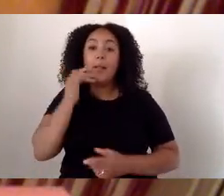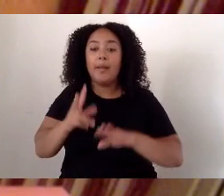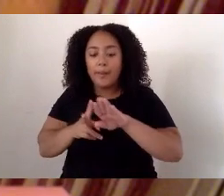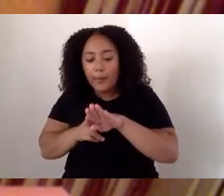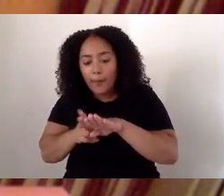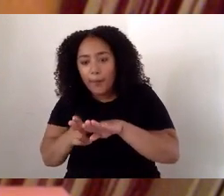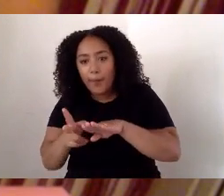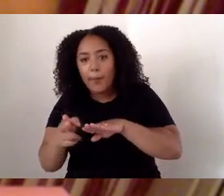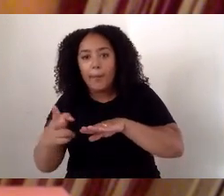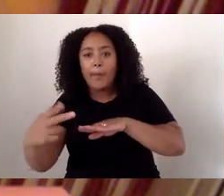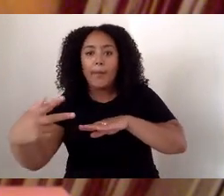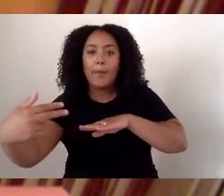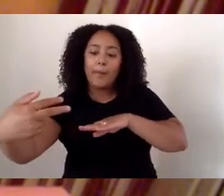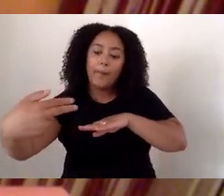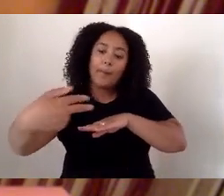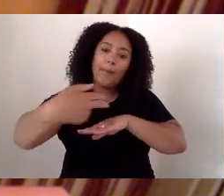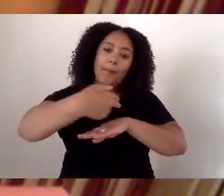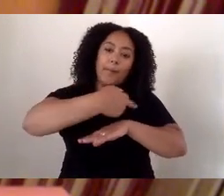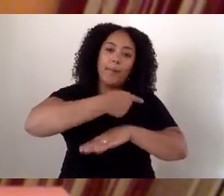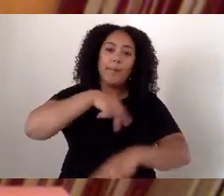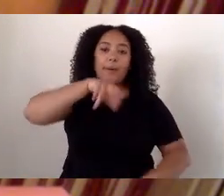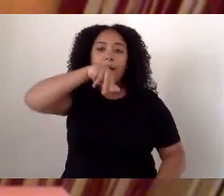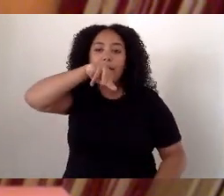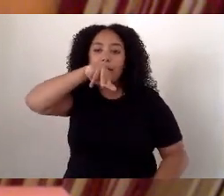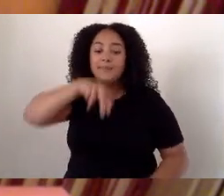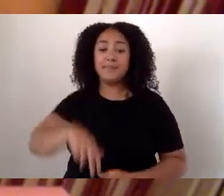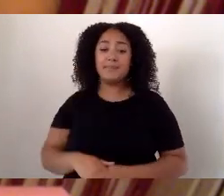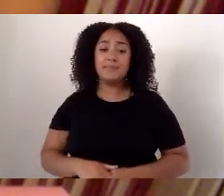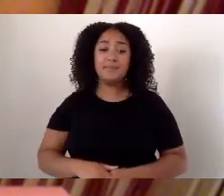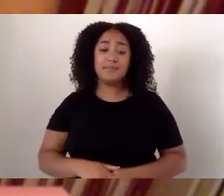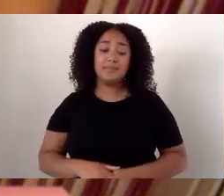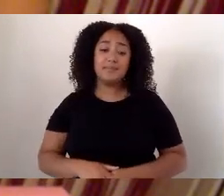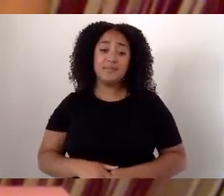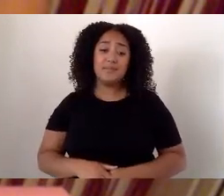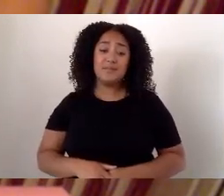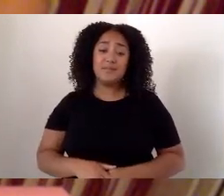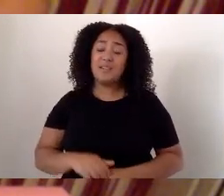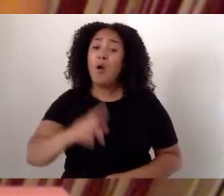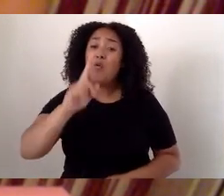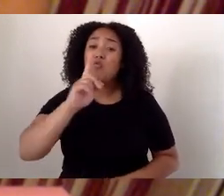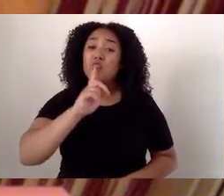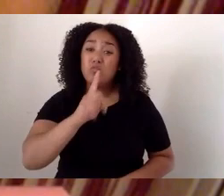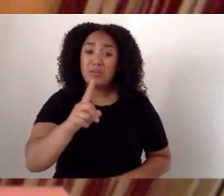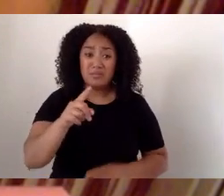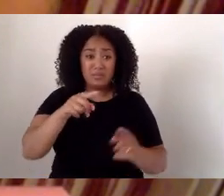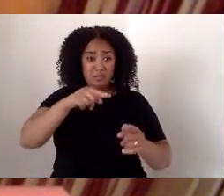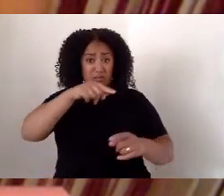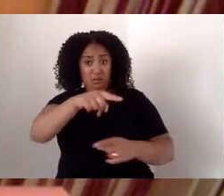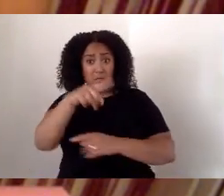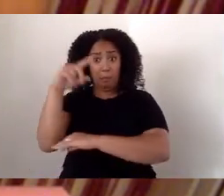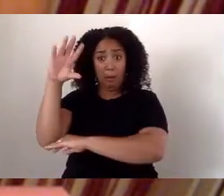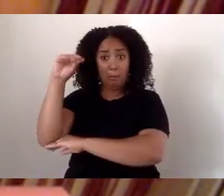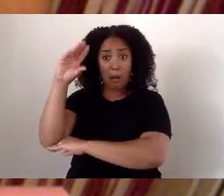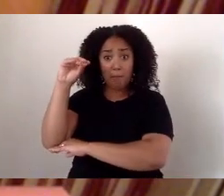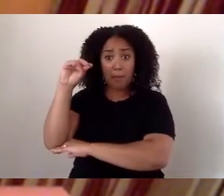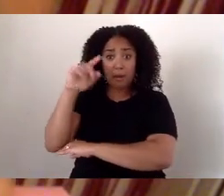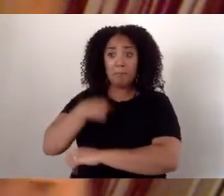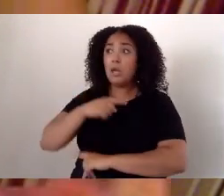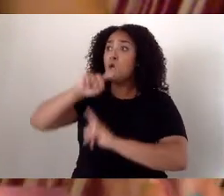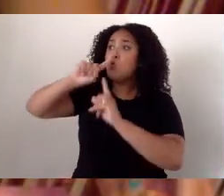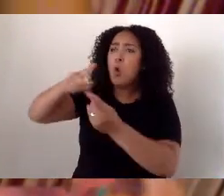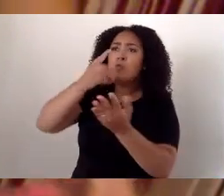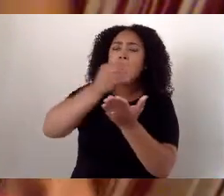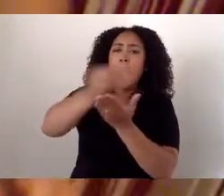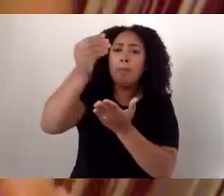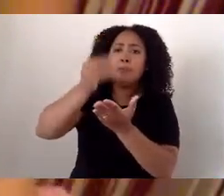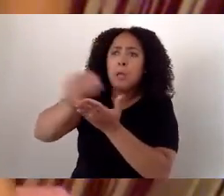What I love about these puppets, when I was making them, I didn't go to the store once to buy anything. I started to look around my house